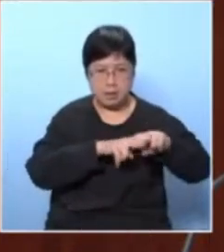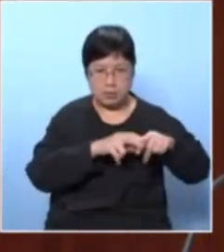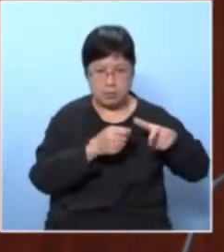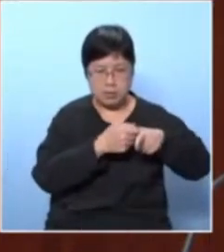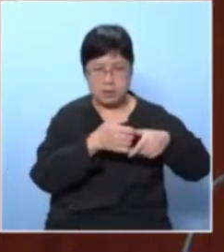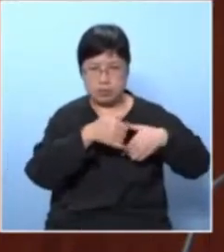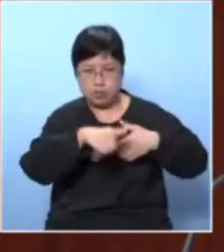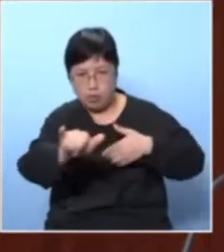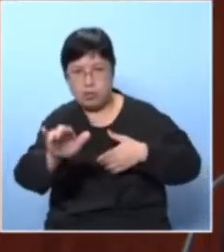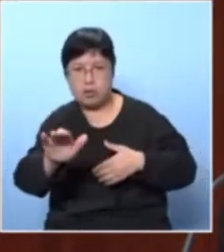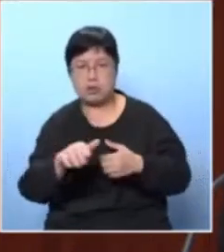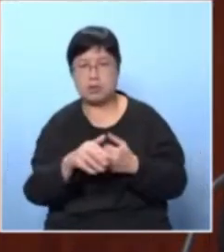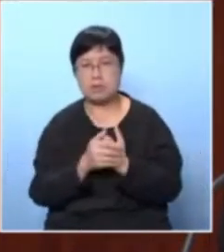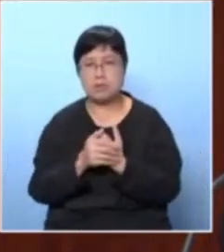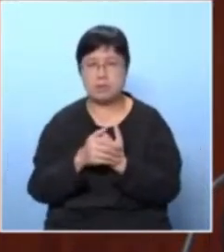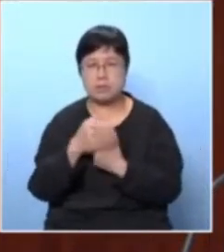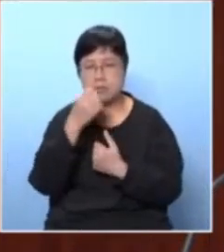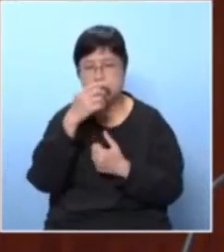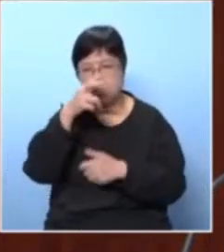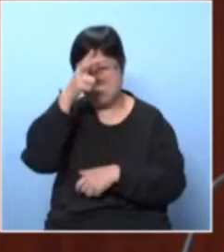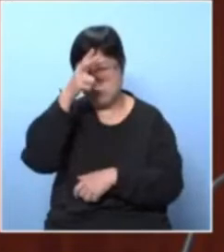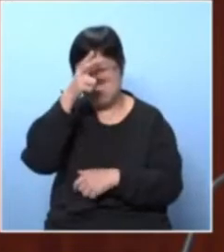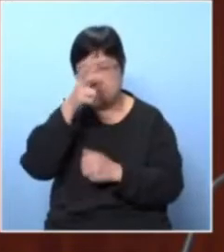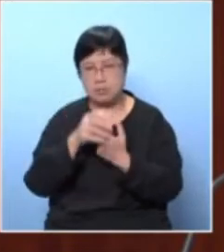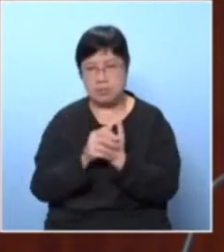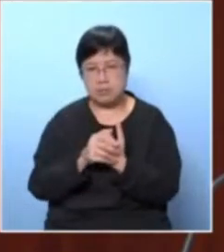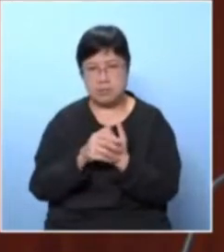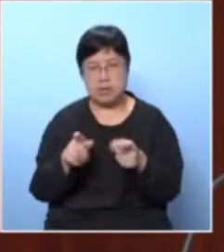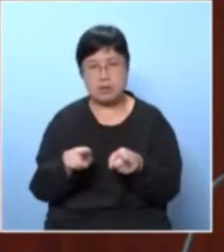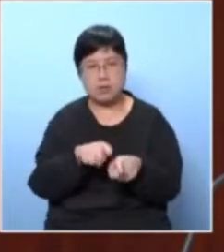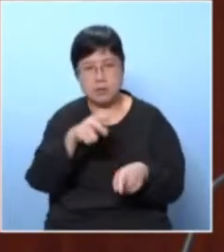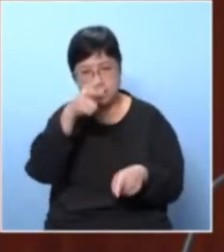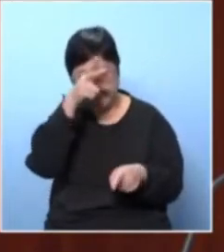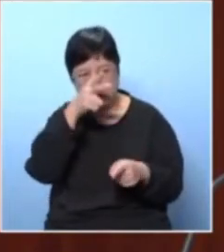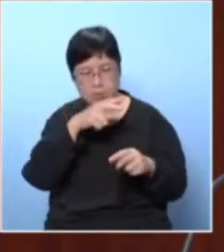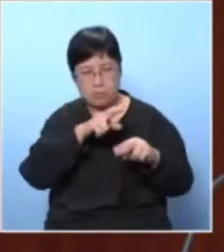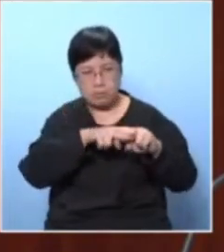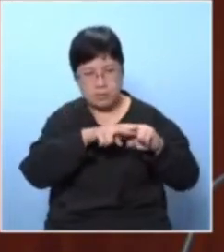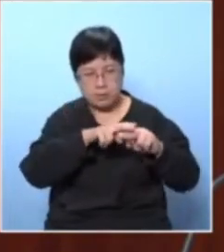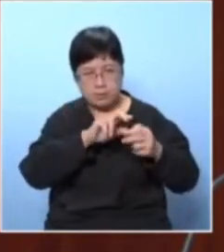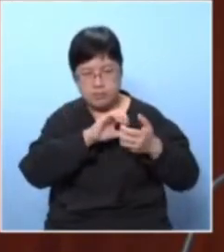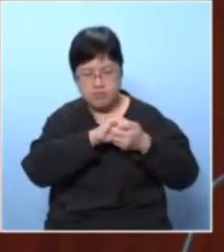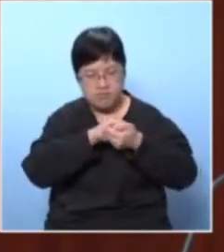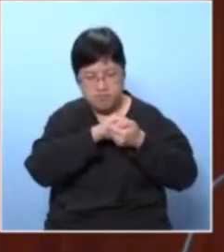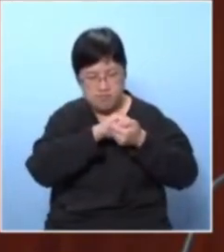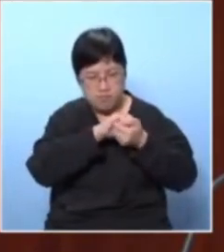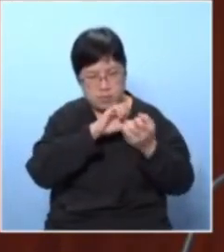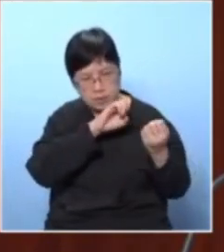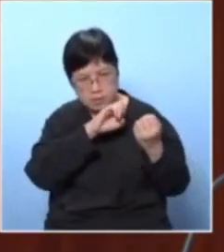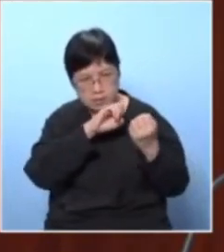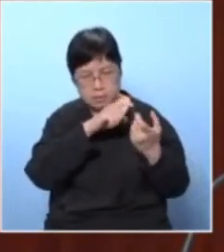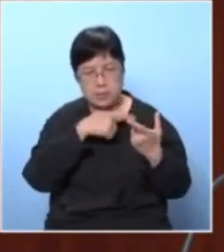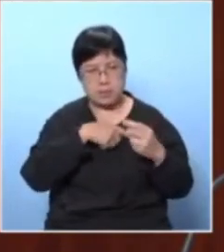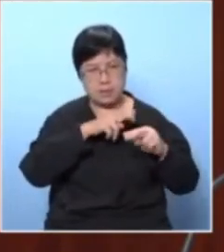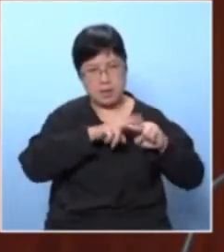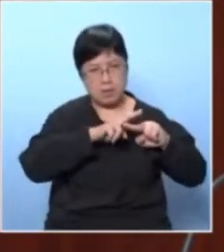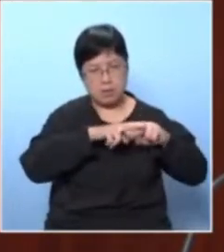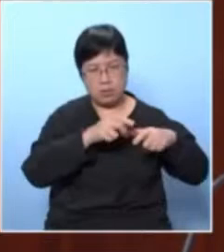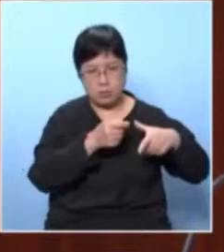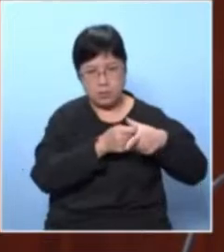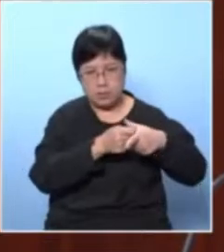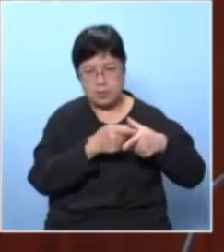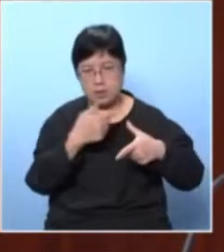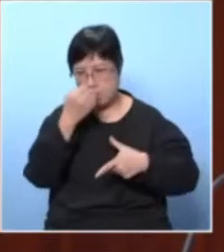to explore the immense opportunities brought about by the national and international dual circulation. We will